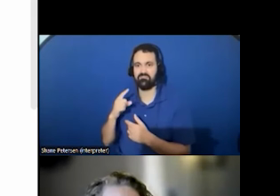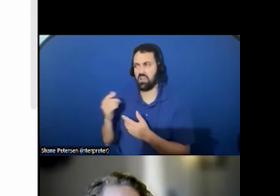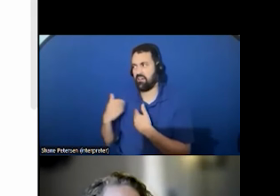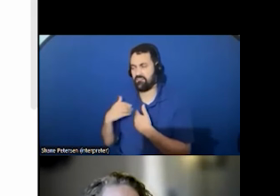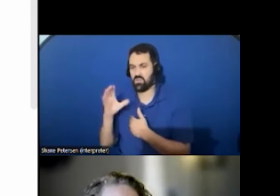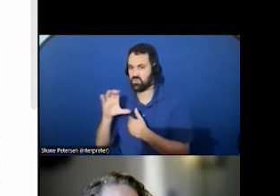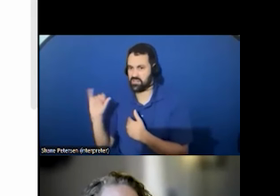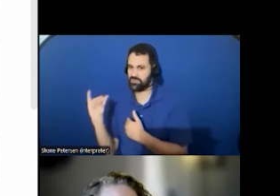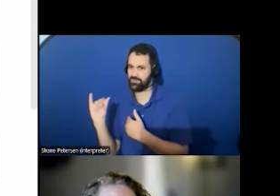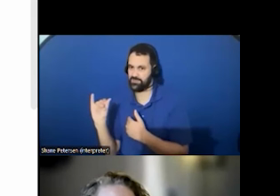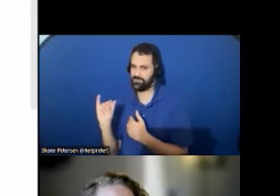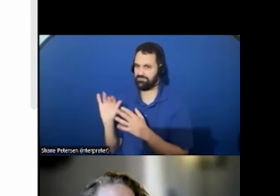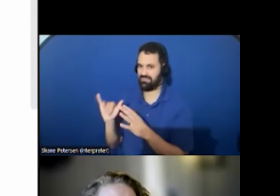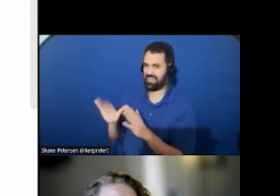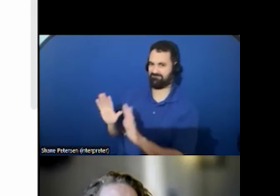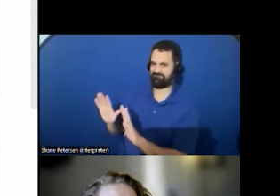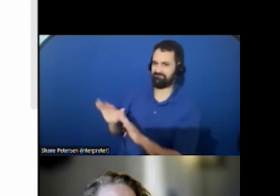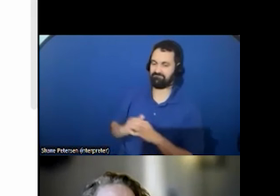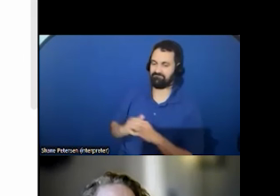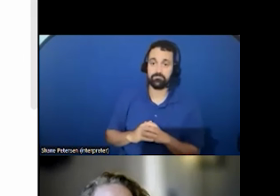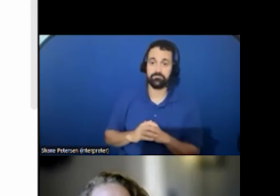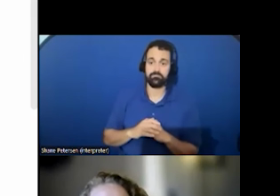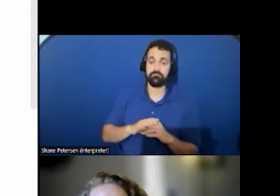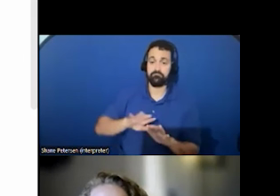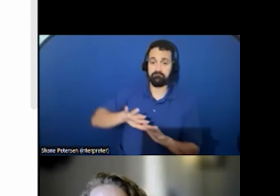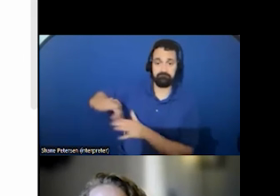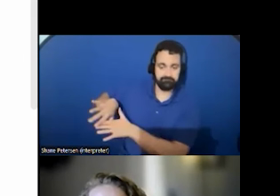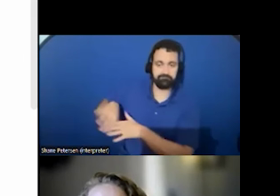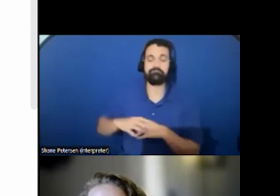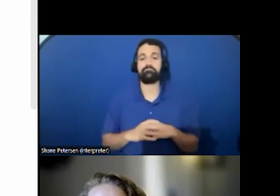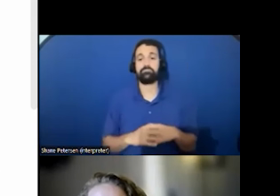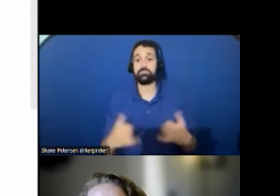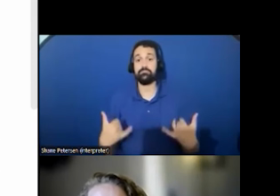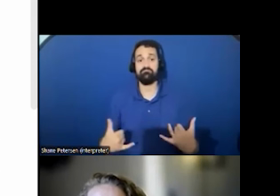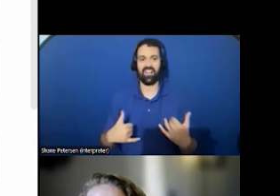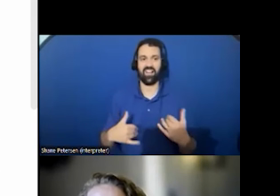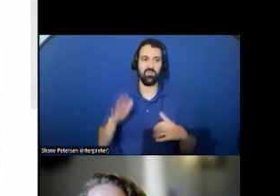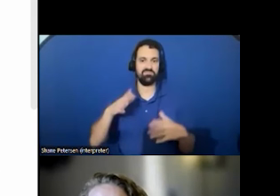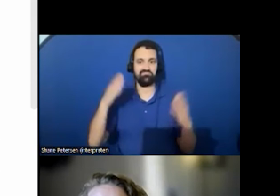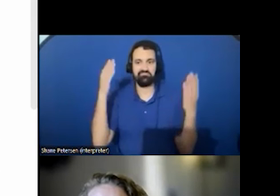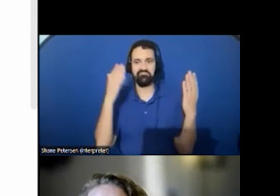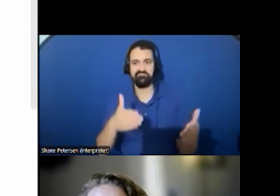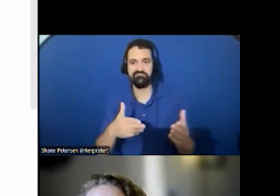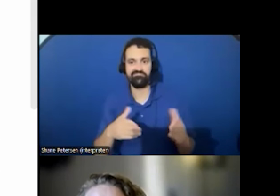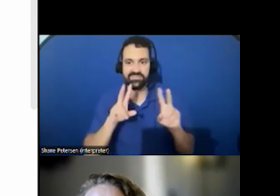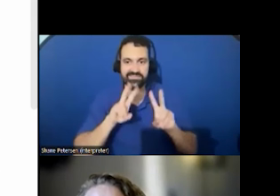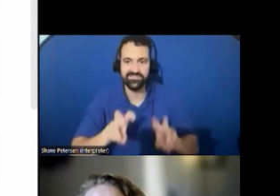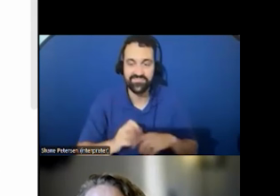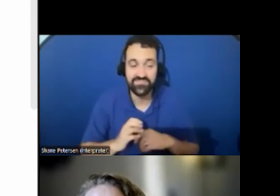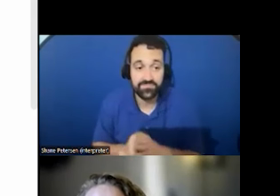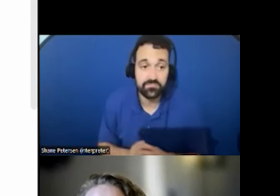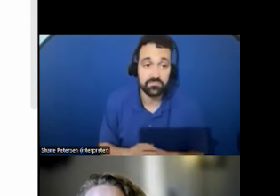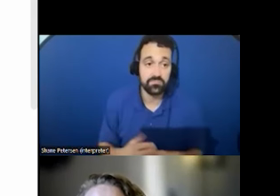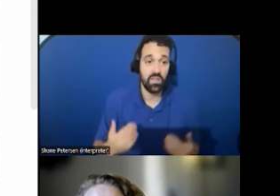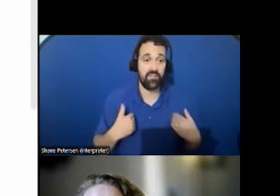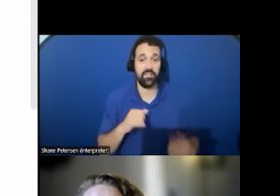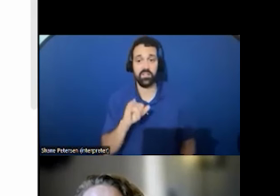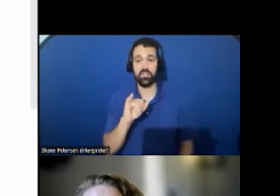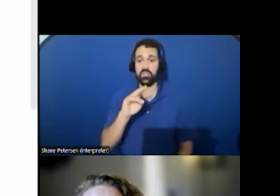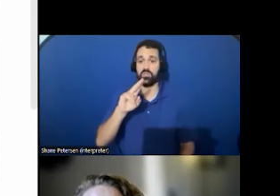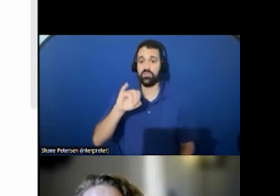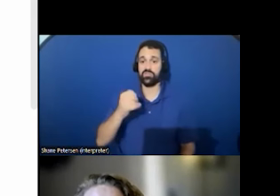too. So anyway, let's go ahead and check it out. You have Use Your Panorama right here in